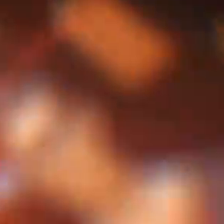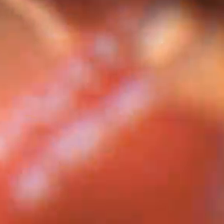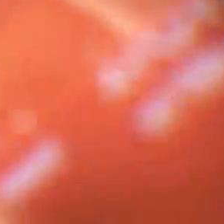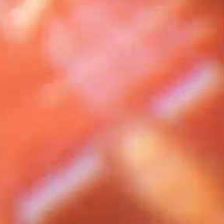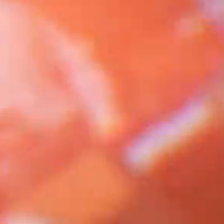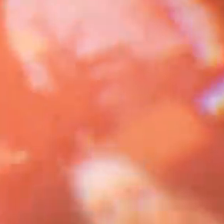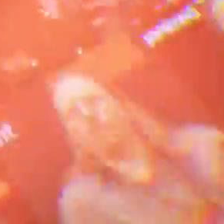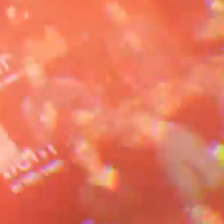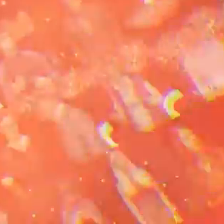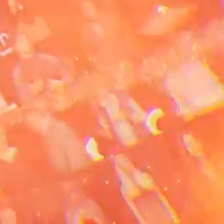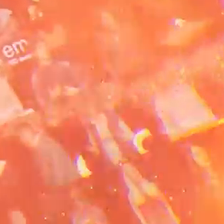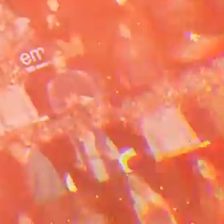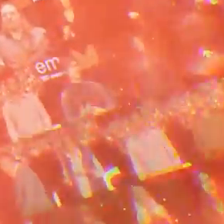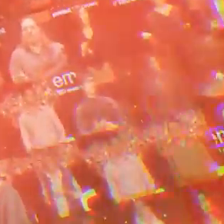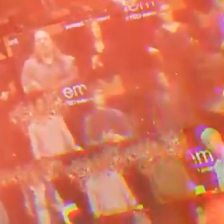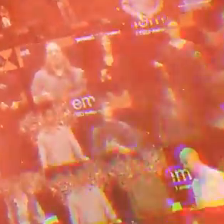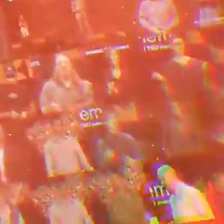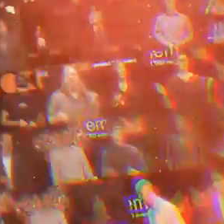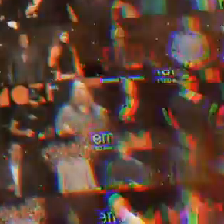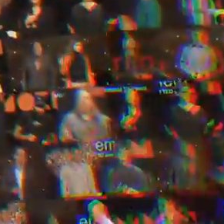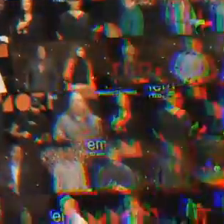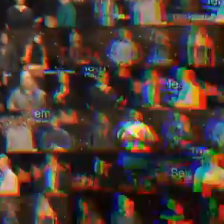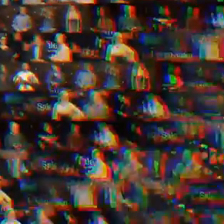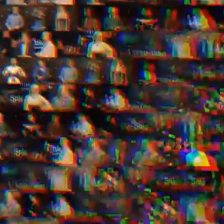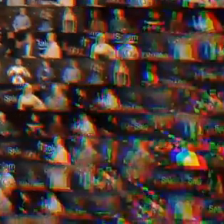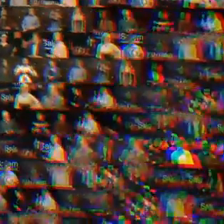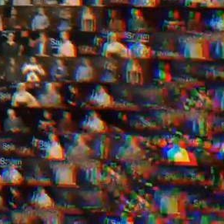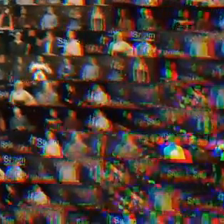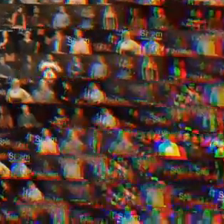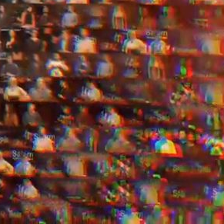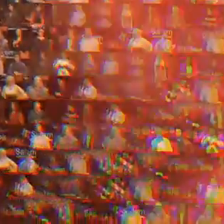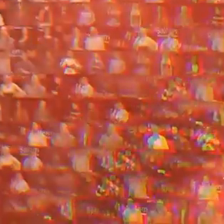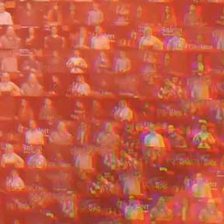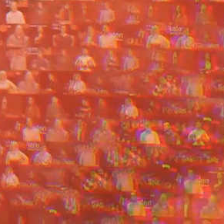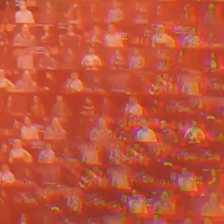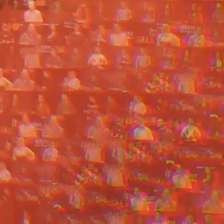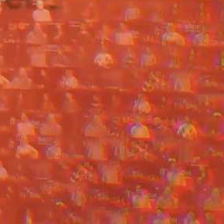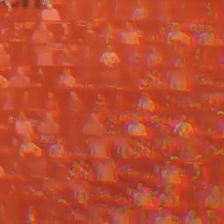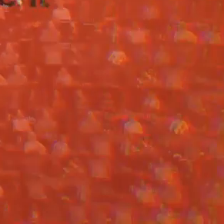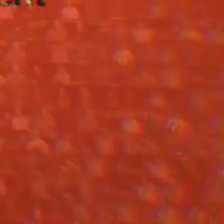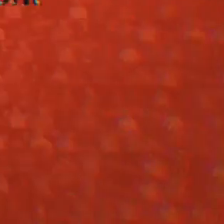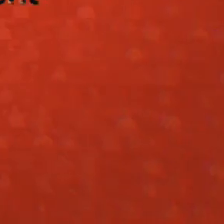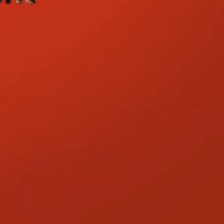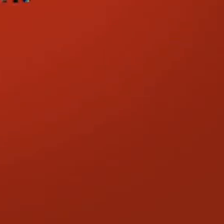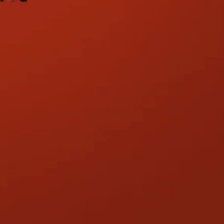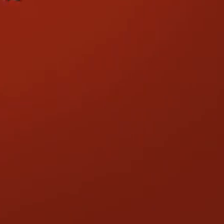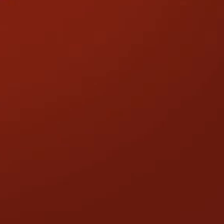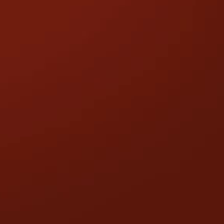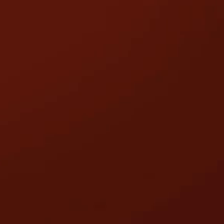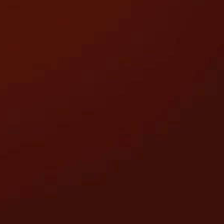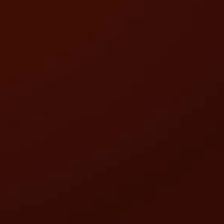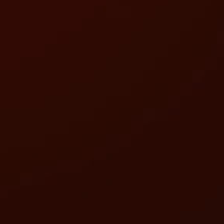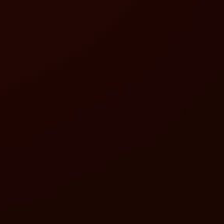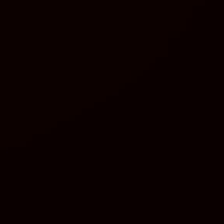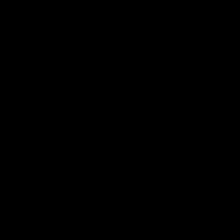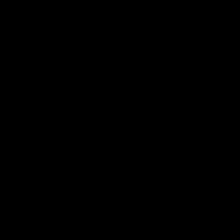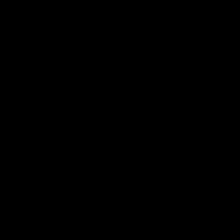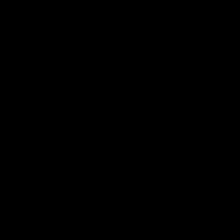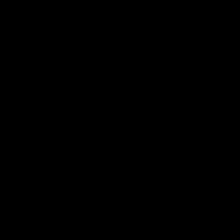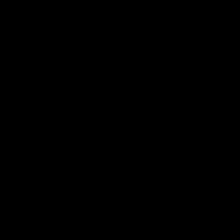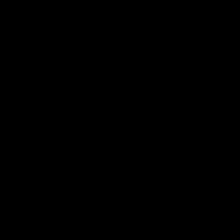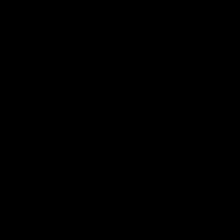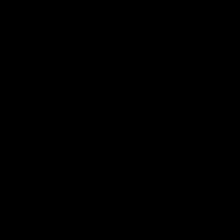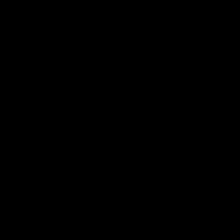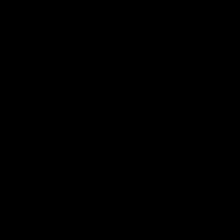I'd like to say to all of the young innovators, Black Lives Matter. Could nonviolent action be used against ISIS? You can be a part of the biggest